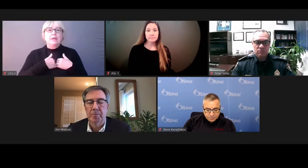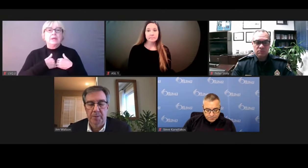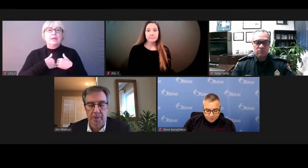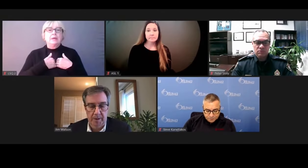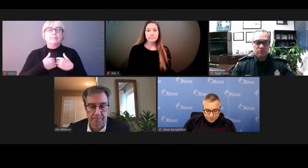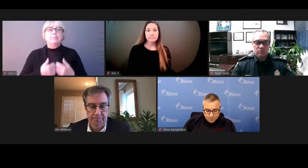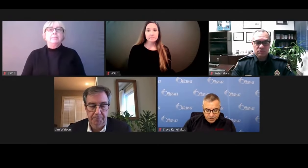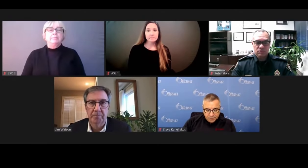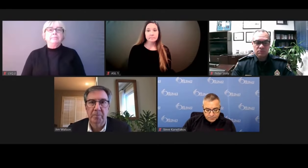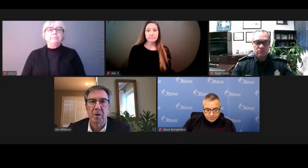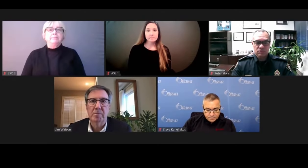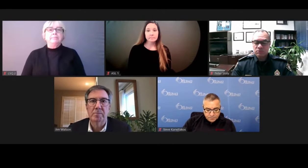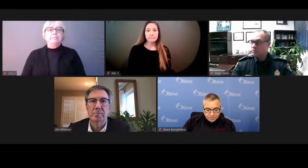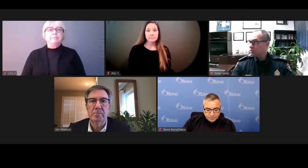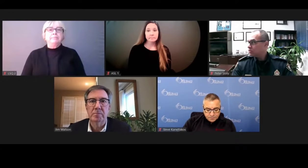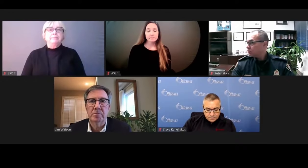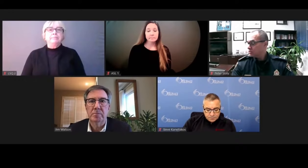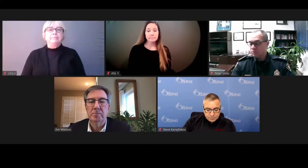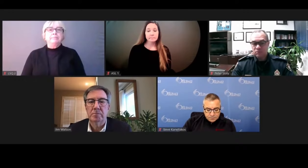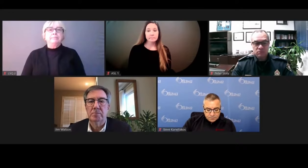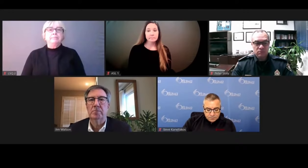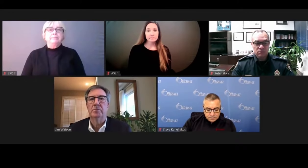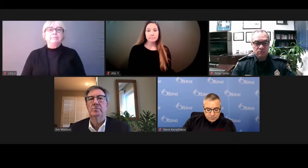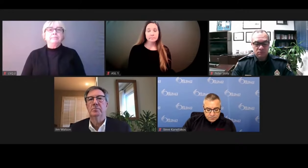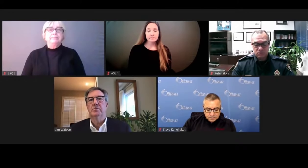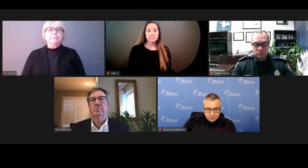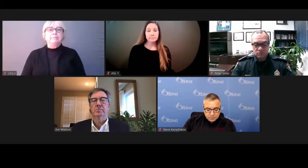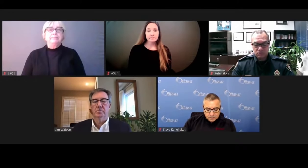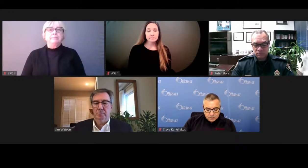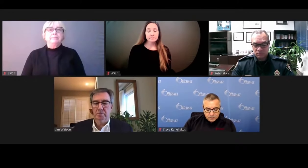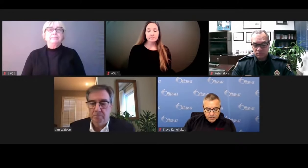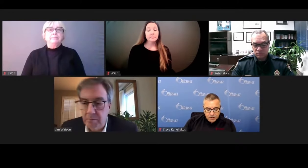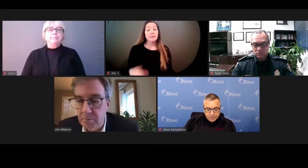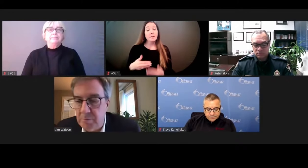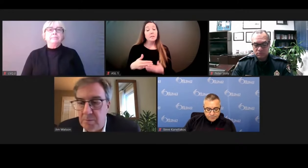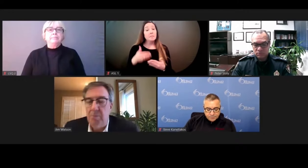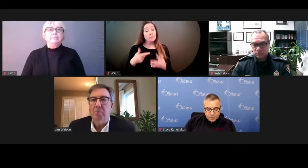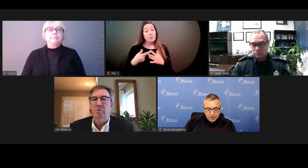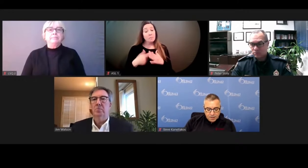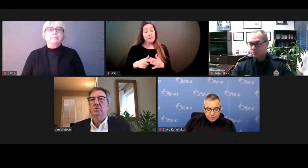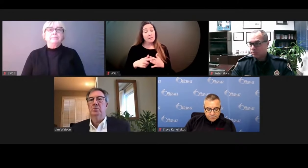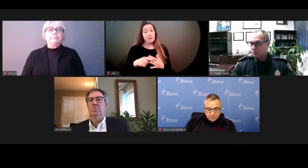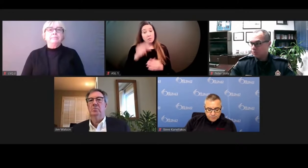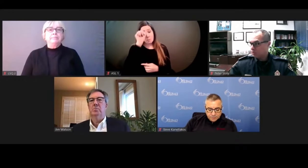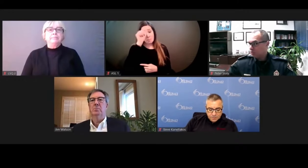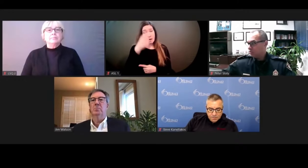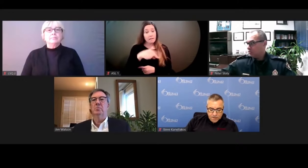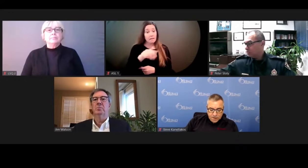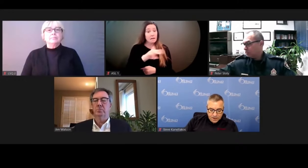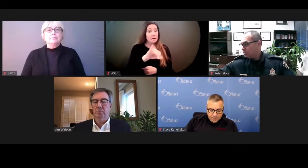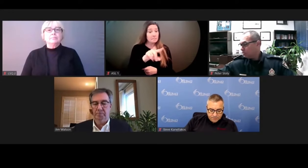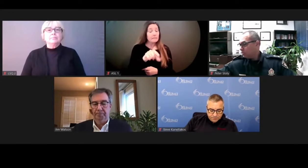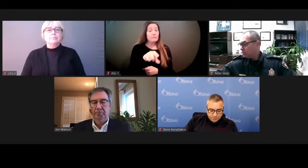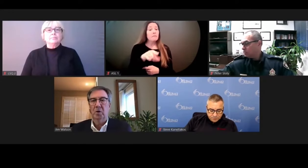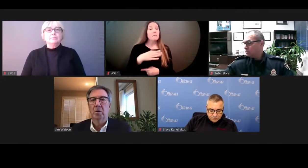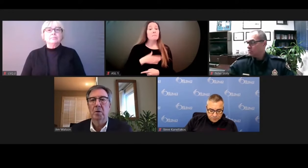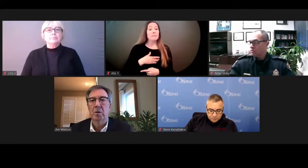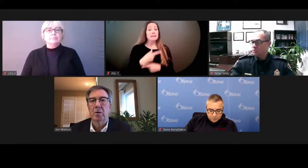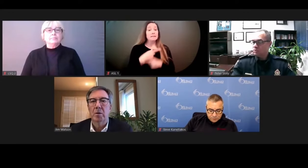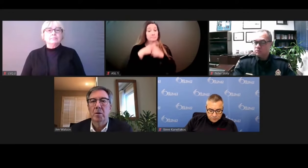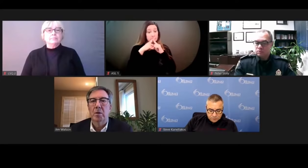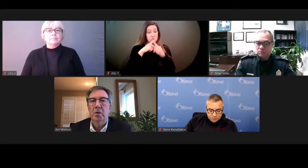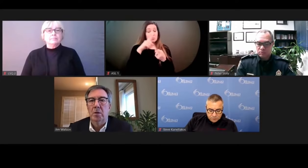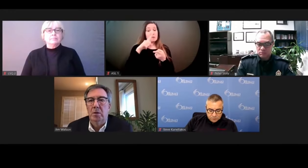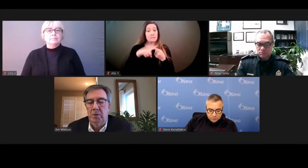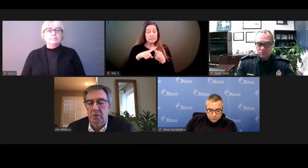serai l'animatrice de cette séance. Before we begin, a reminder to media to put your microphone on mute until I invite you to ask